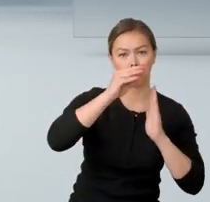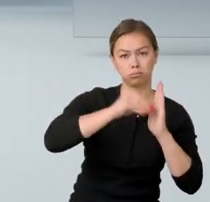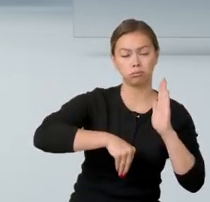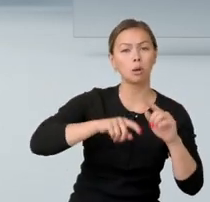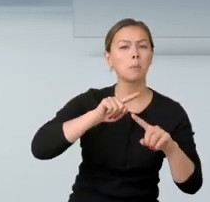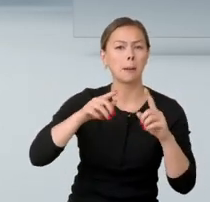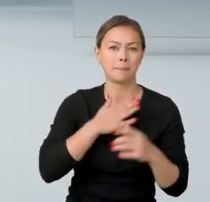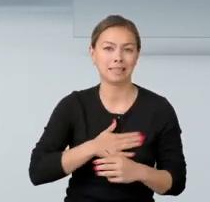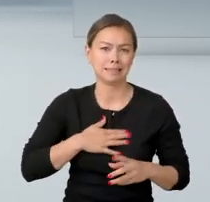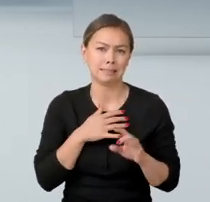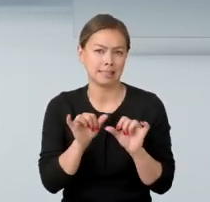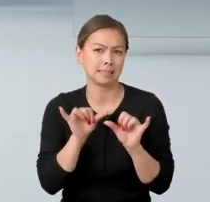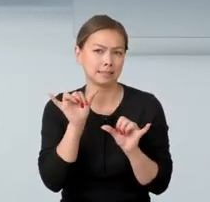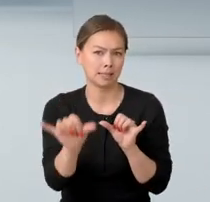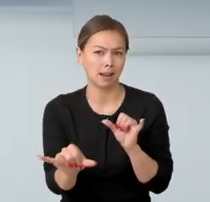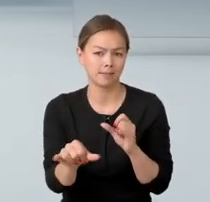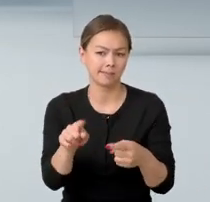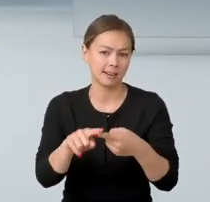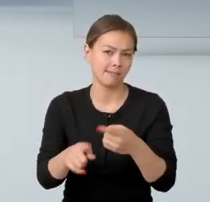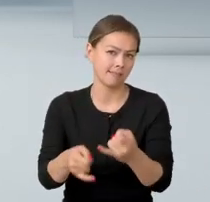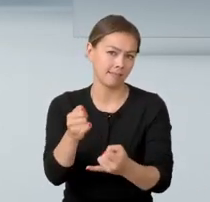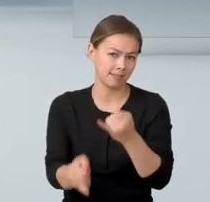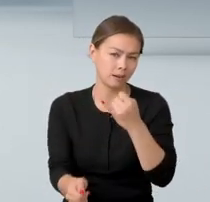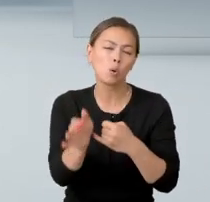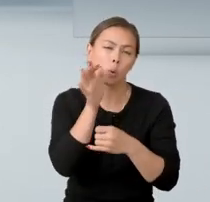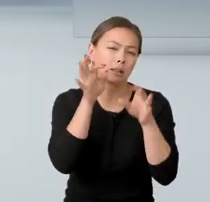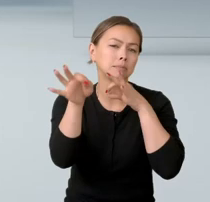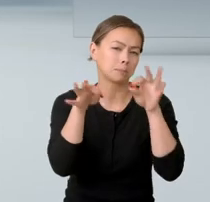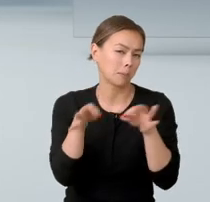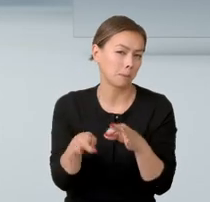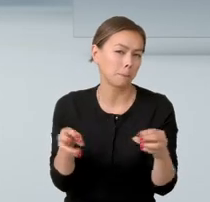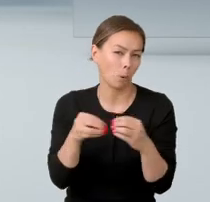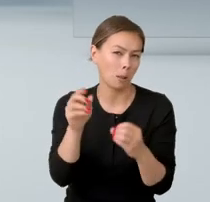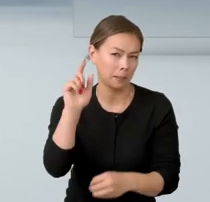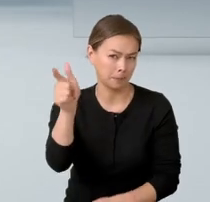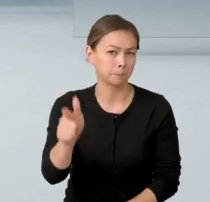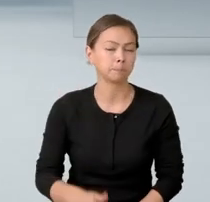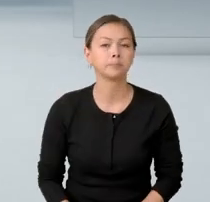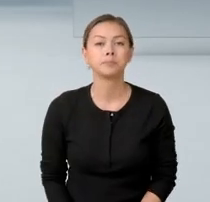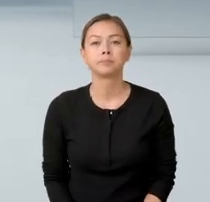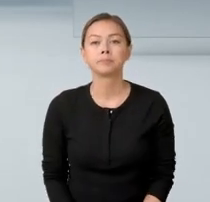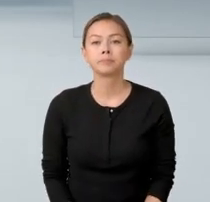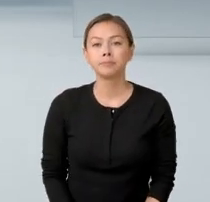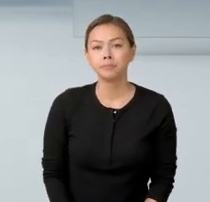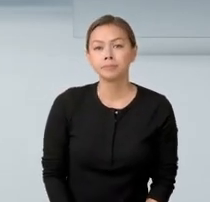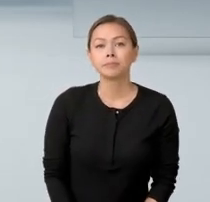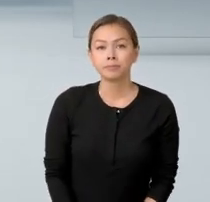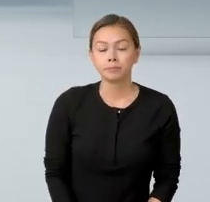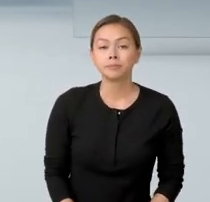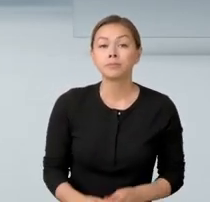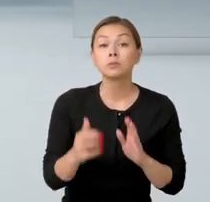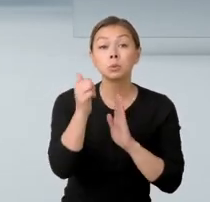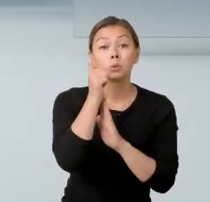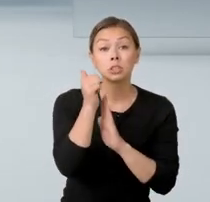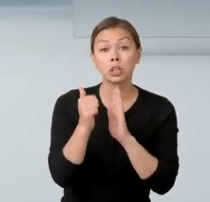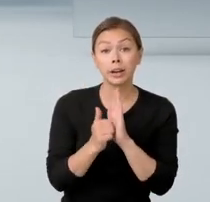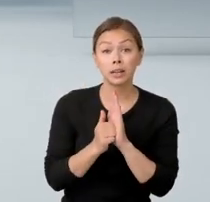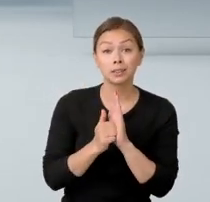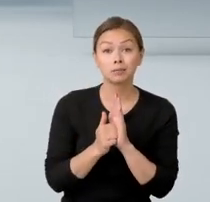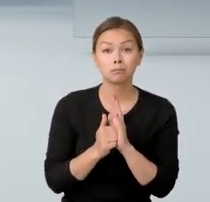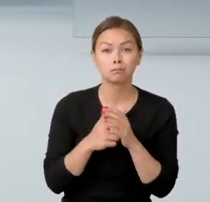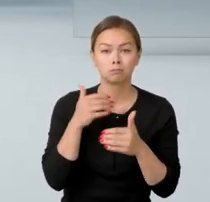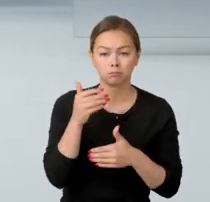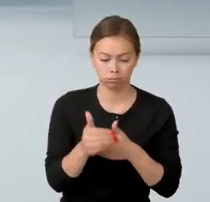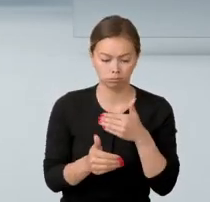us to the end so you're going to explain a little bit more details about this giveaway we organized our